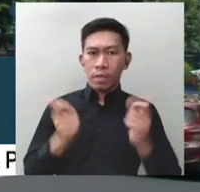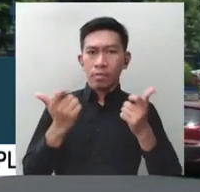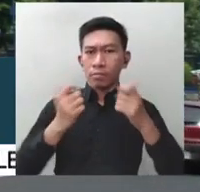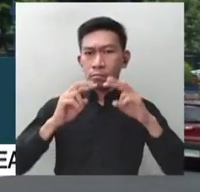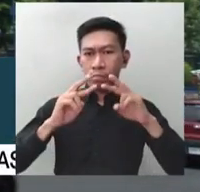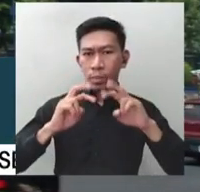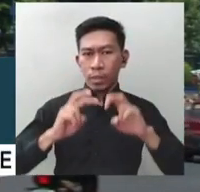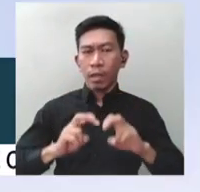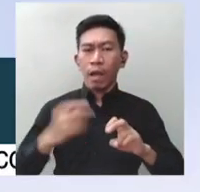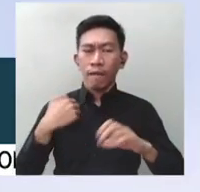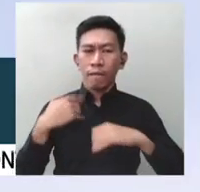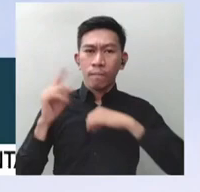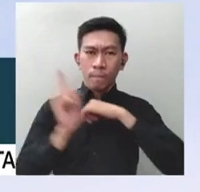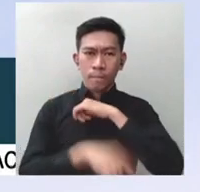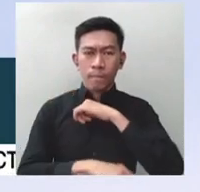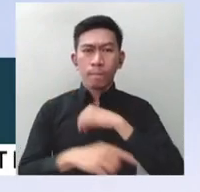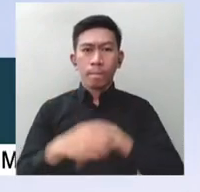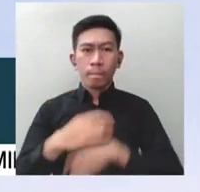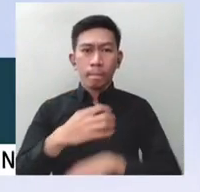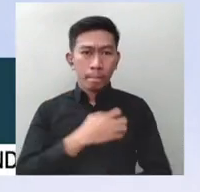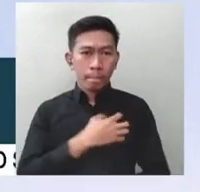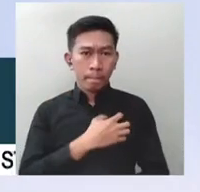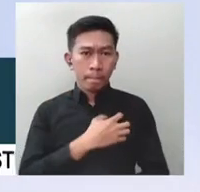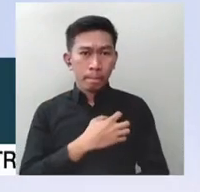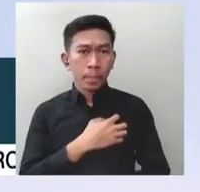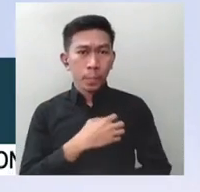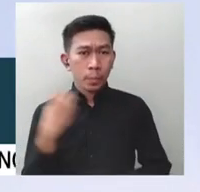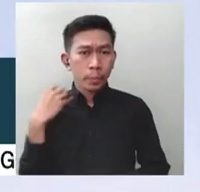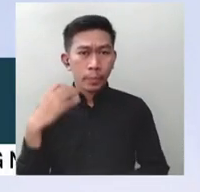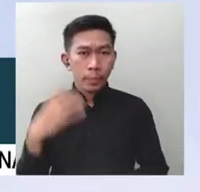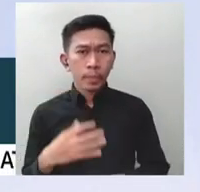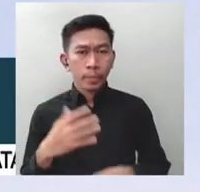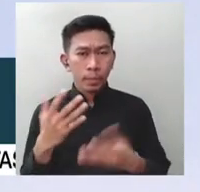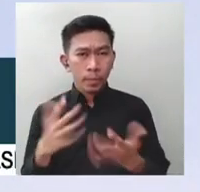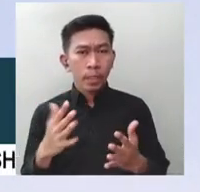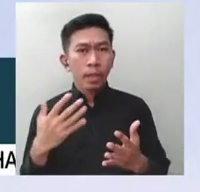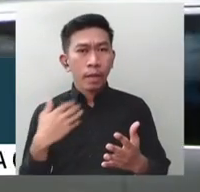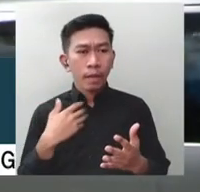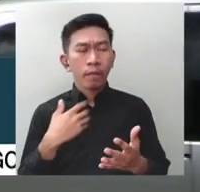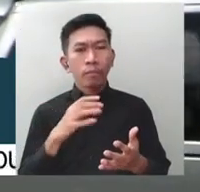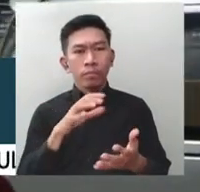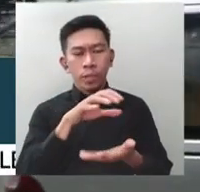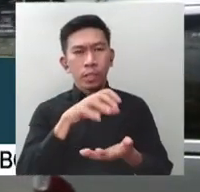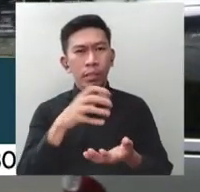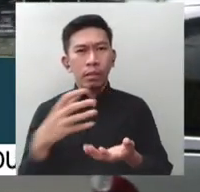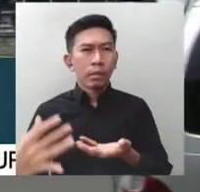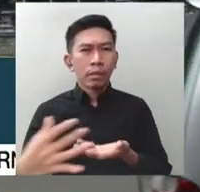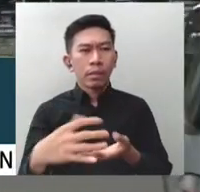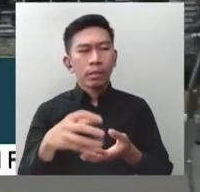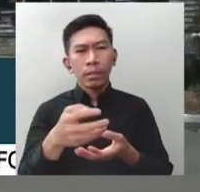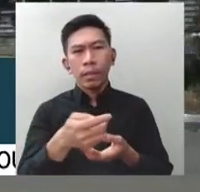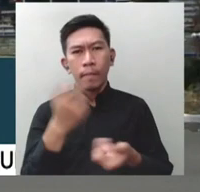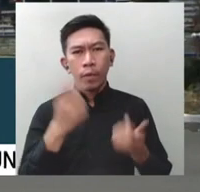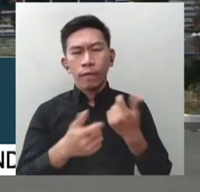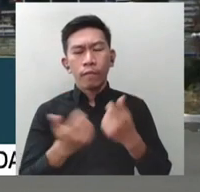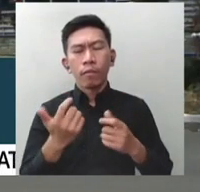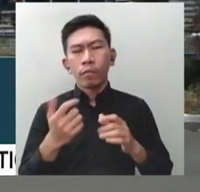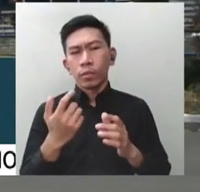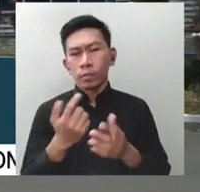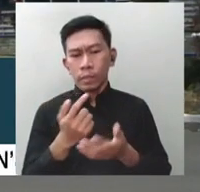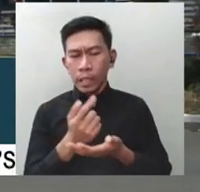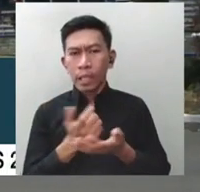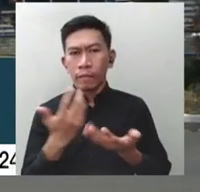castigated the police personnel. They took their firearms. Corresponding criminal cases were filed against them. They are now